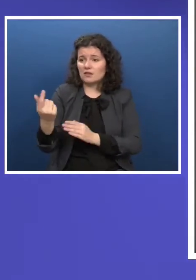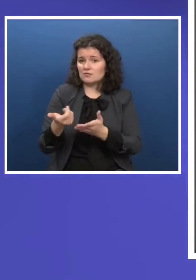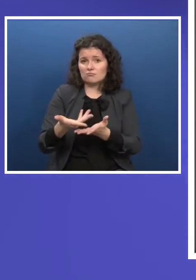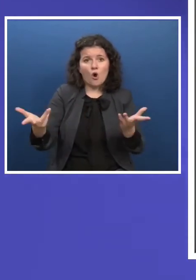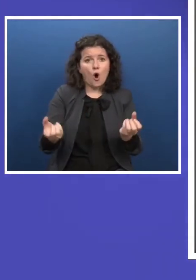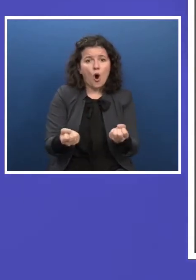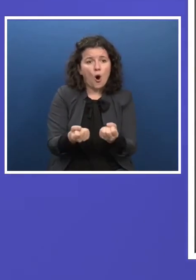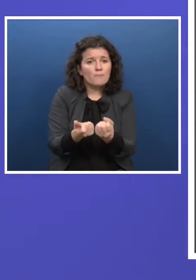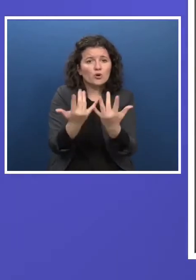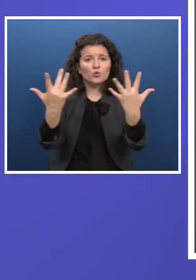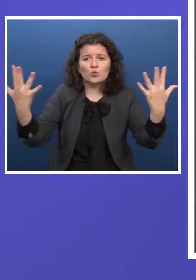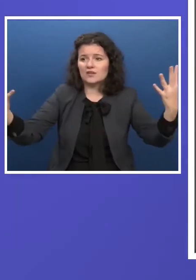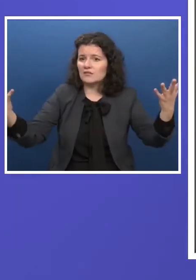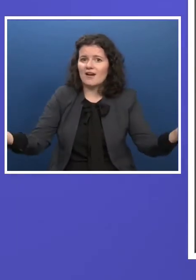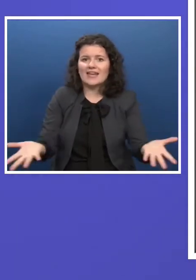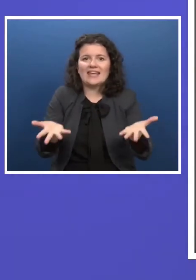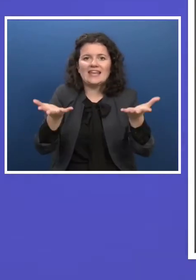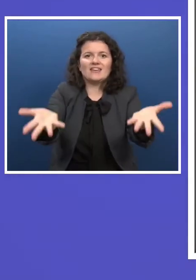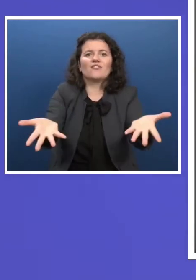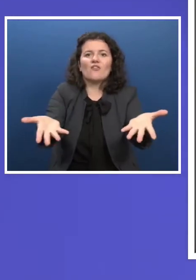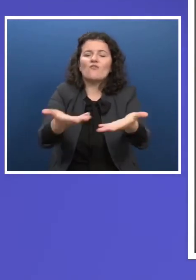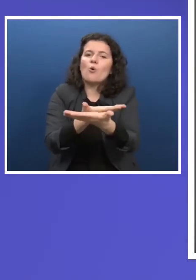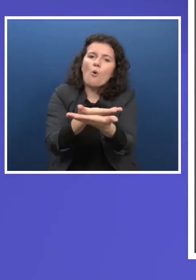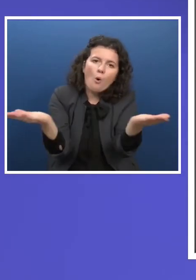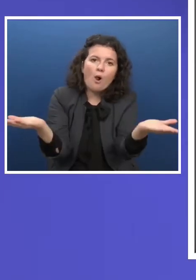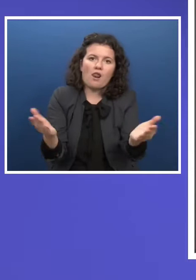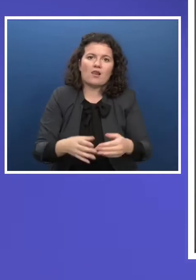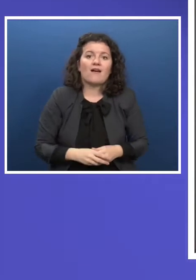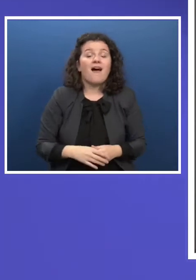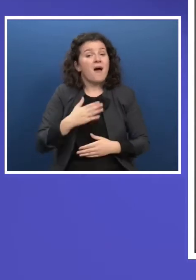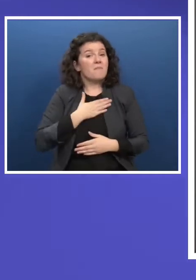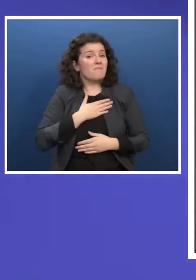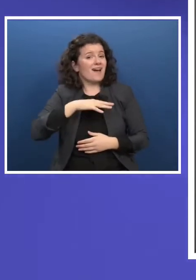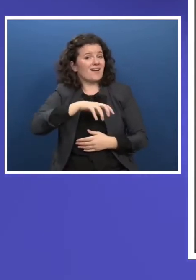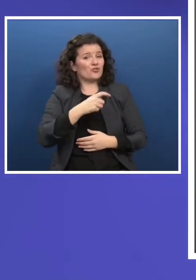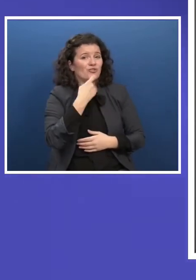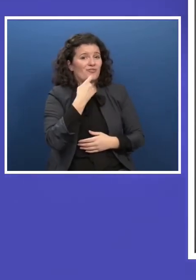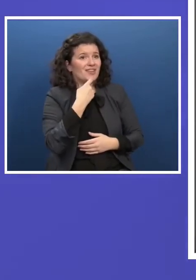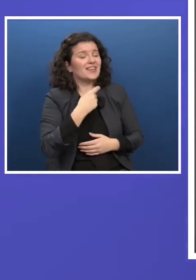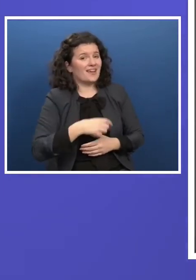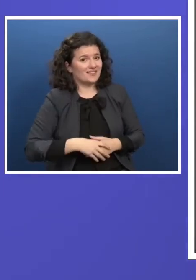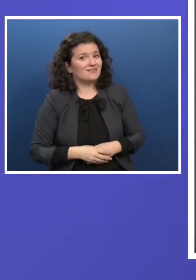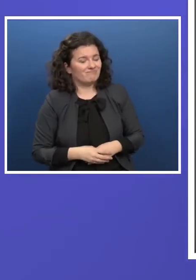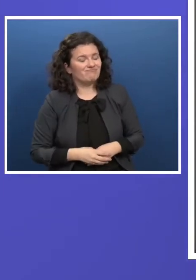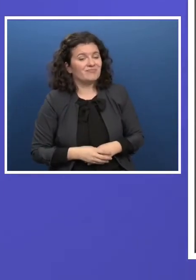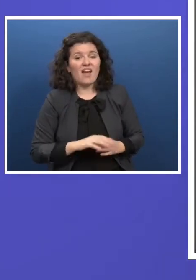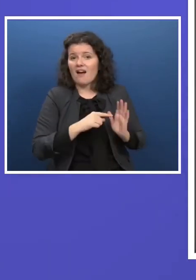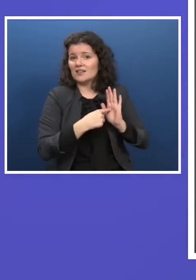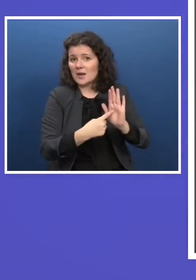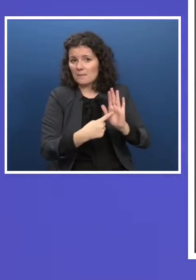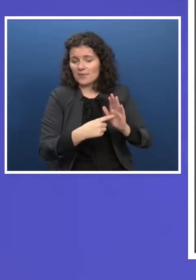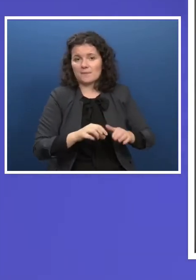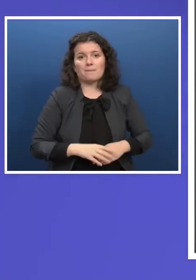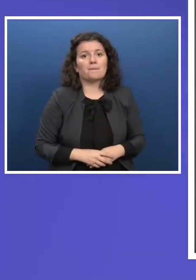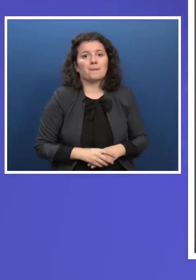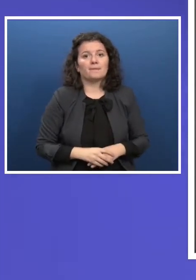taking example of my own country, Finland. So Finland gave then